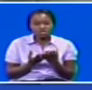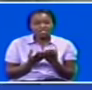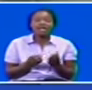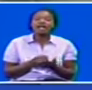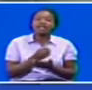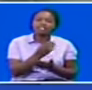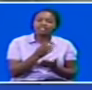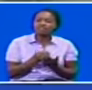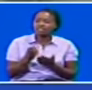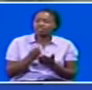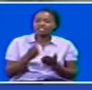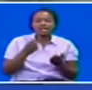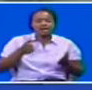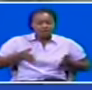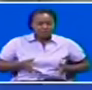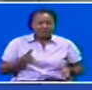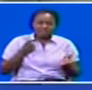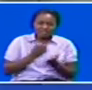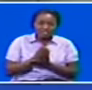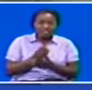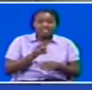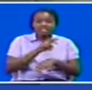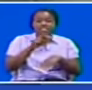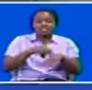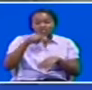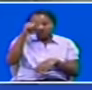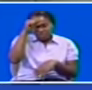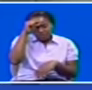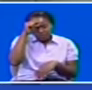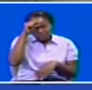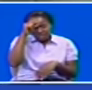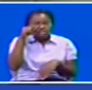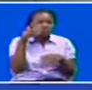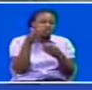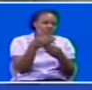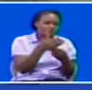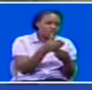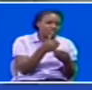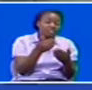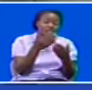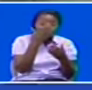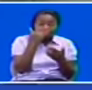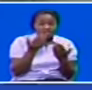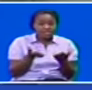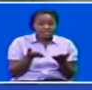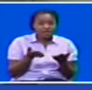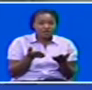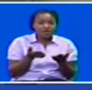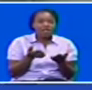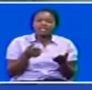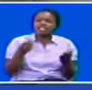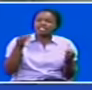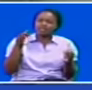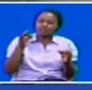their birthright to the national government so that it may be gobbled up by what has become an efficient